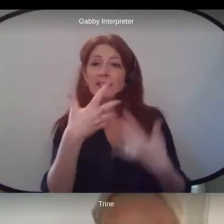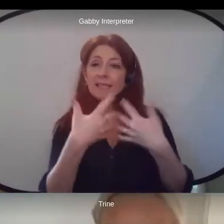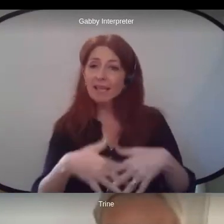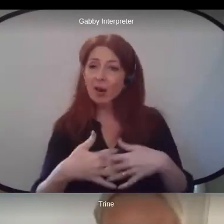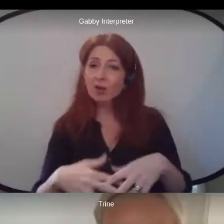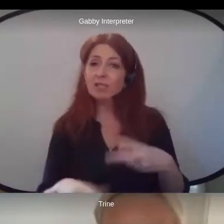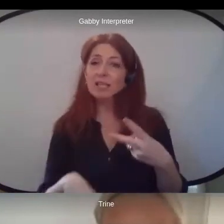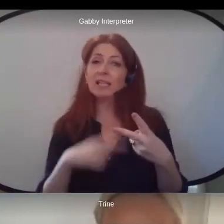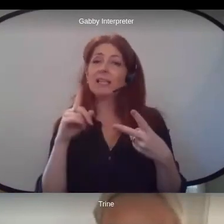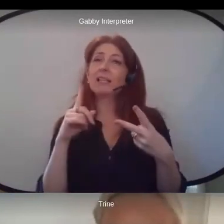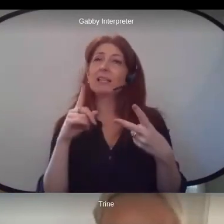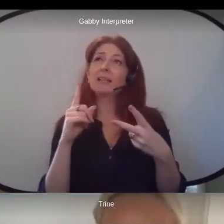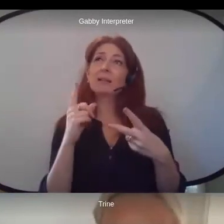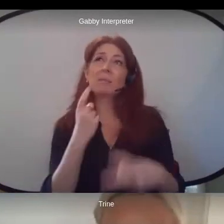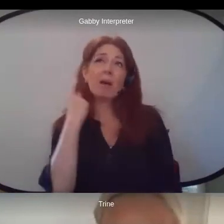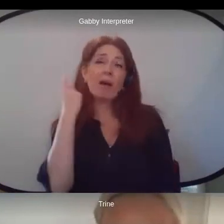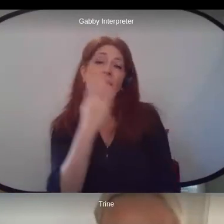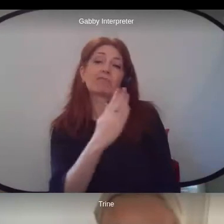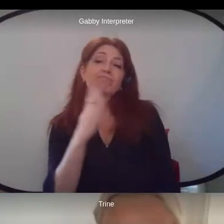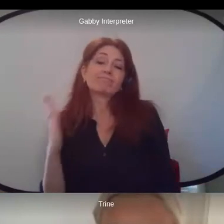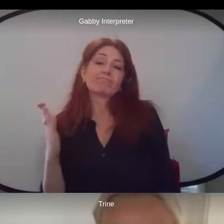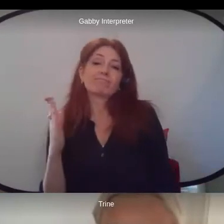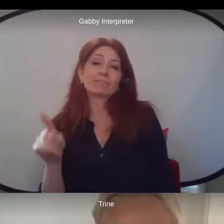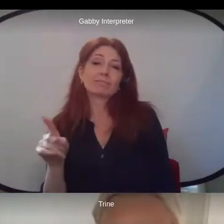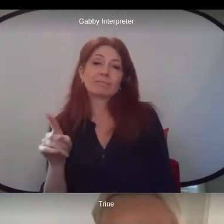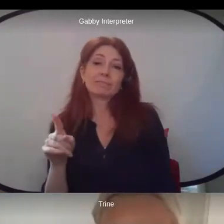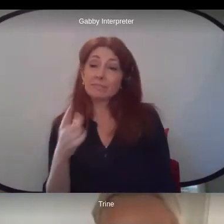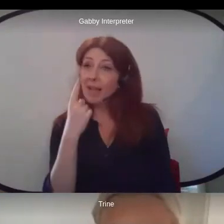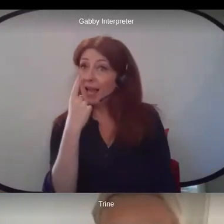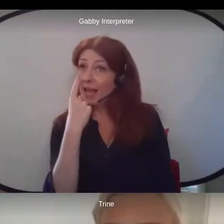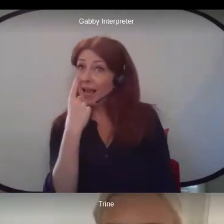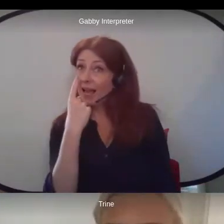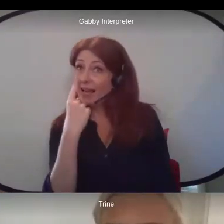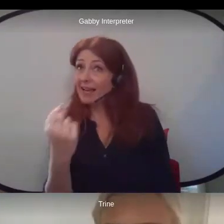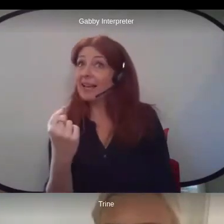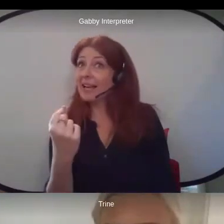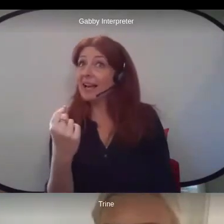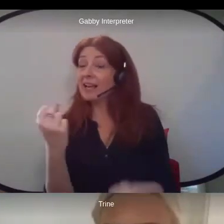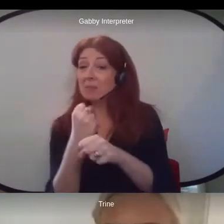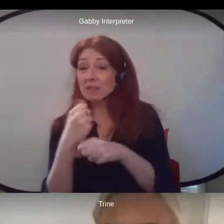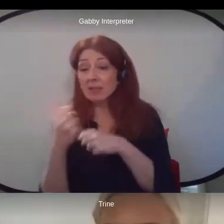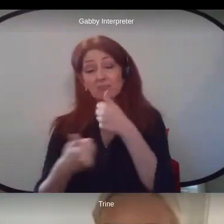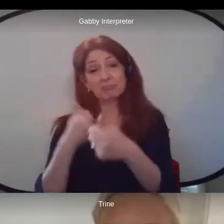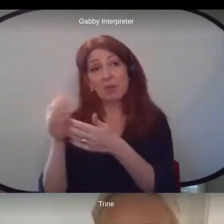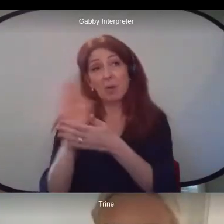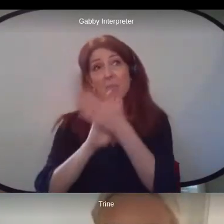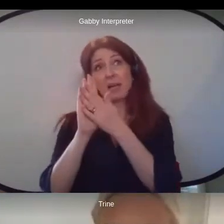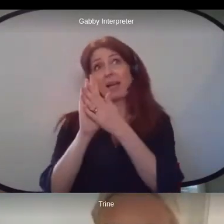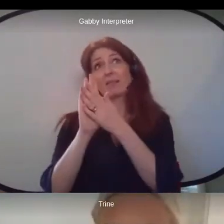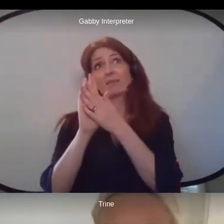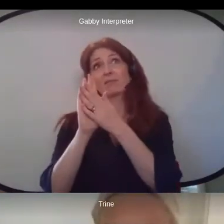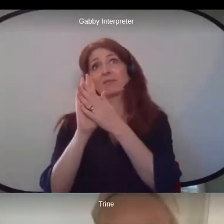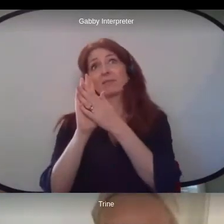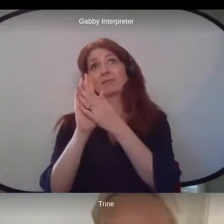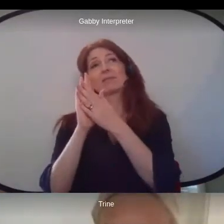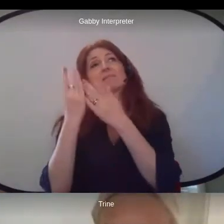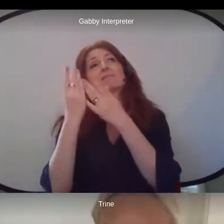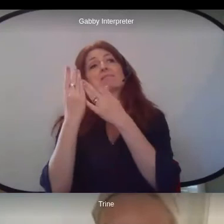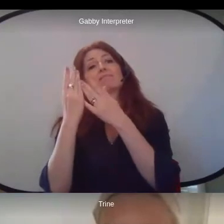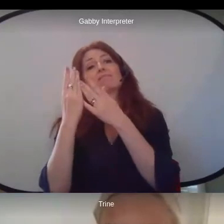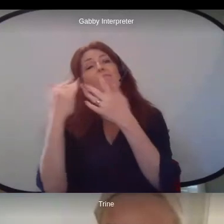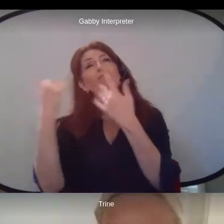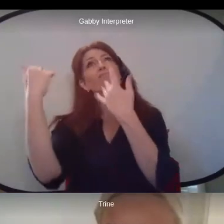I suppose the side question to that is, can it be done effectively without input from people at the top? So I think this is, you know, I